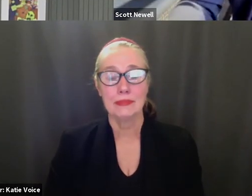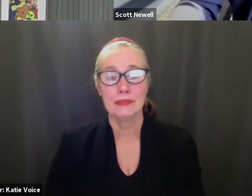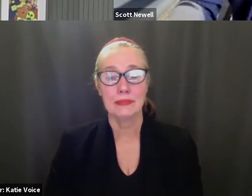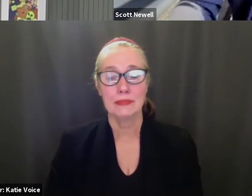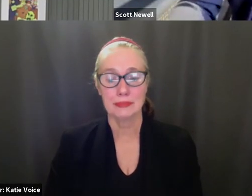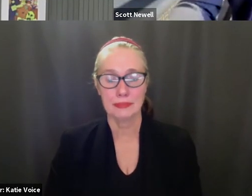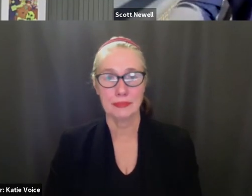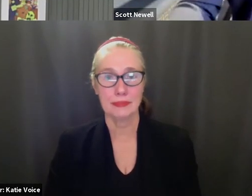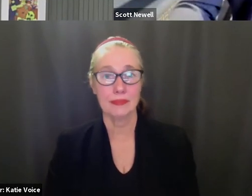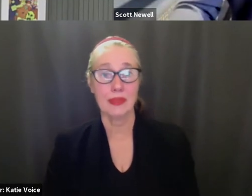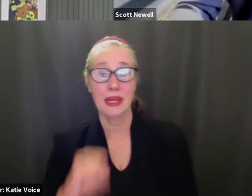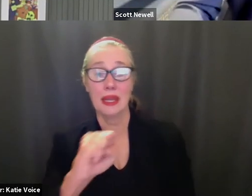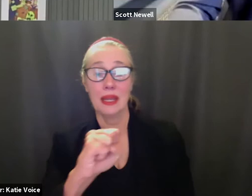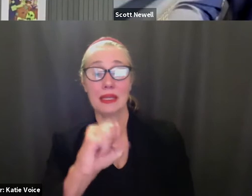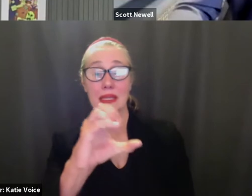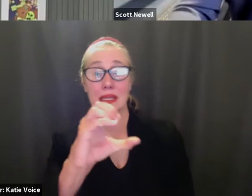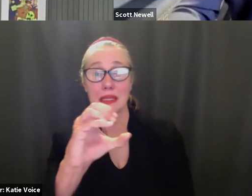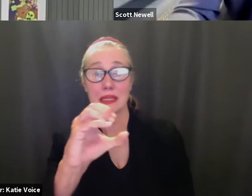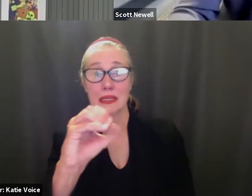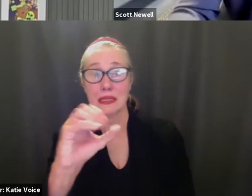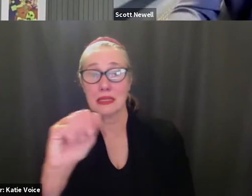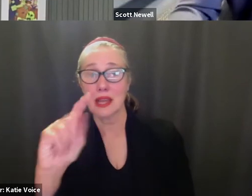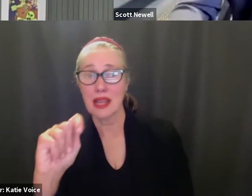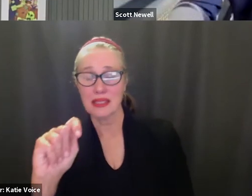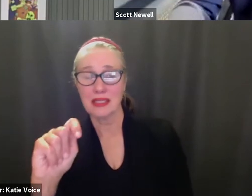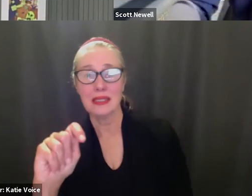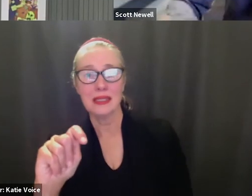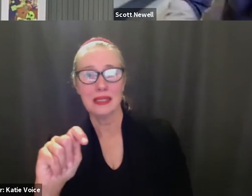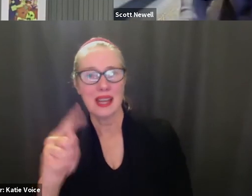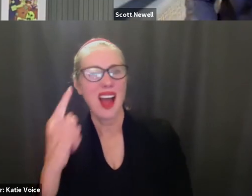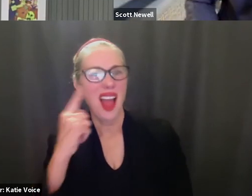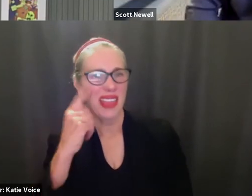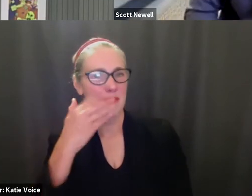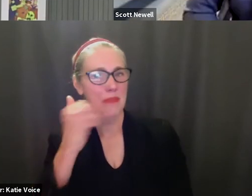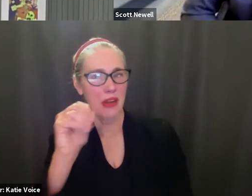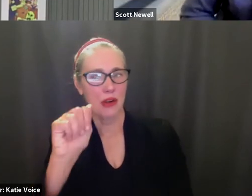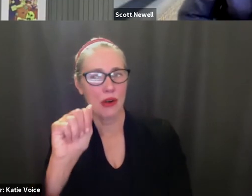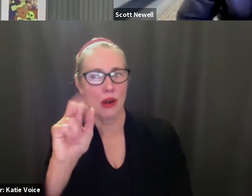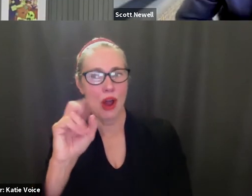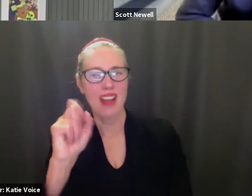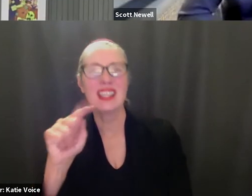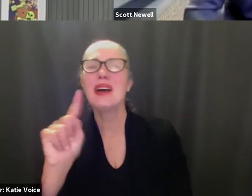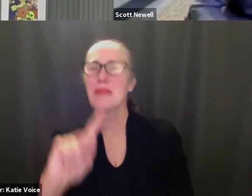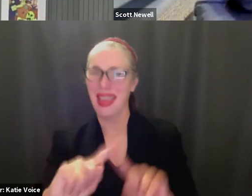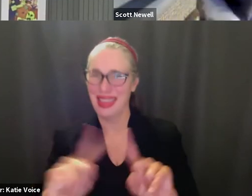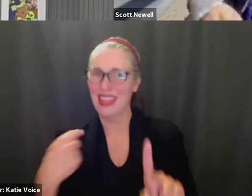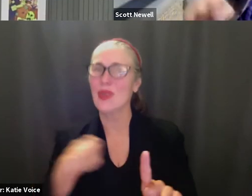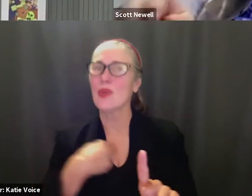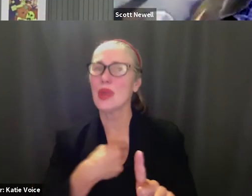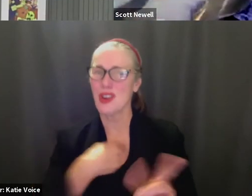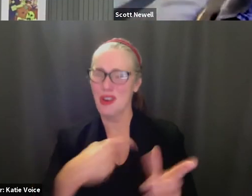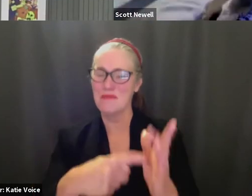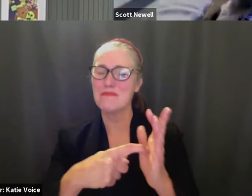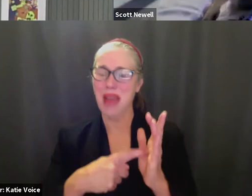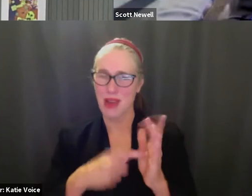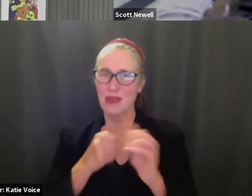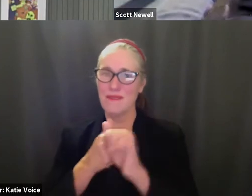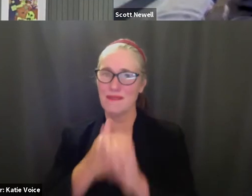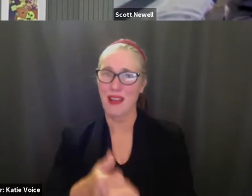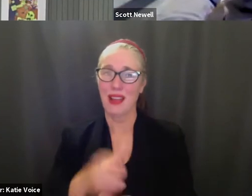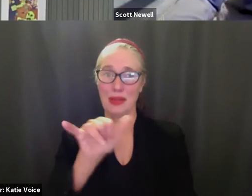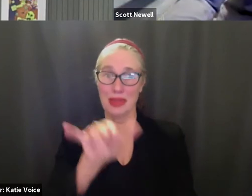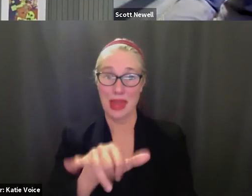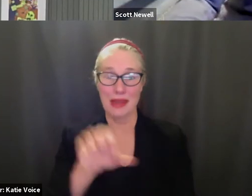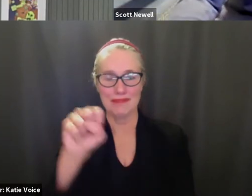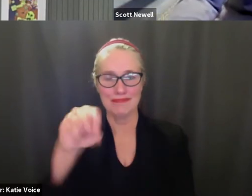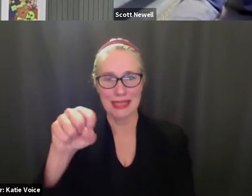so um and you know austin could better answer this but i do believe we are bound by that um and so you know